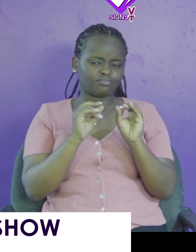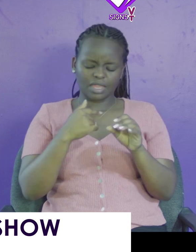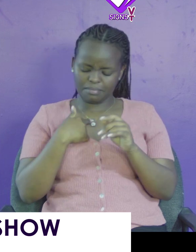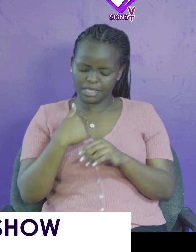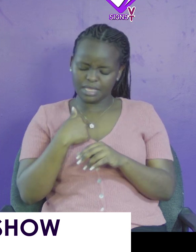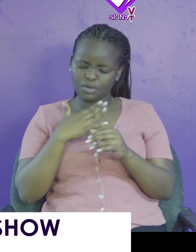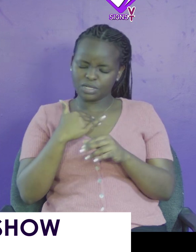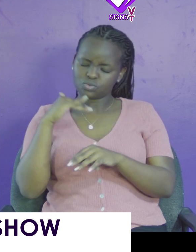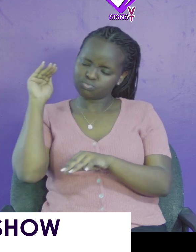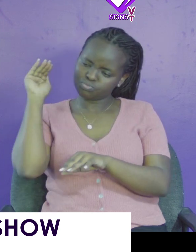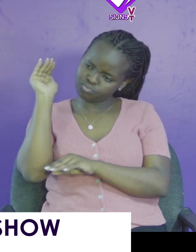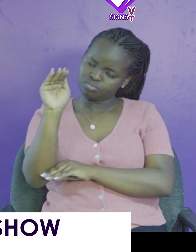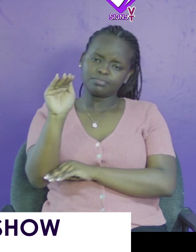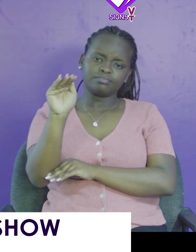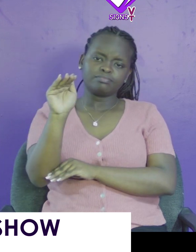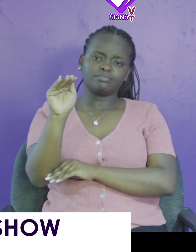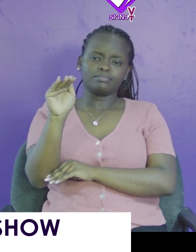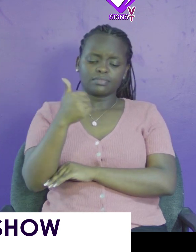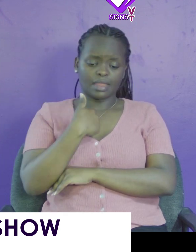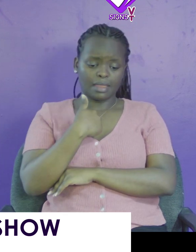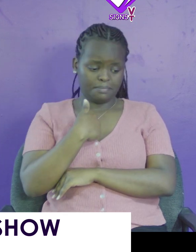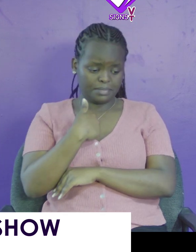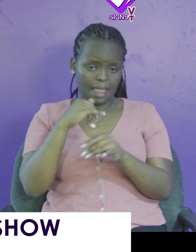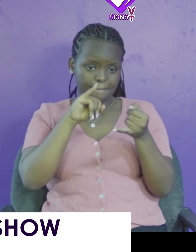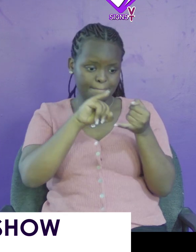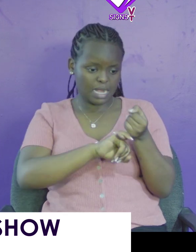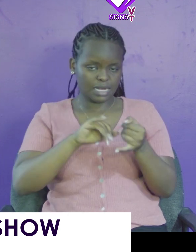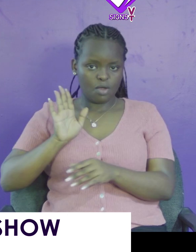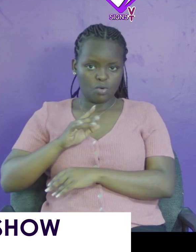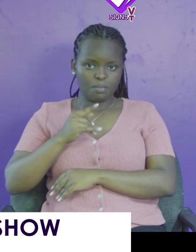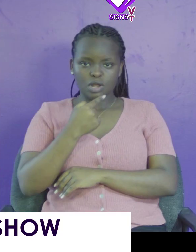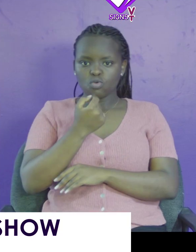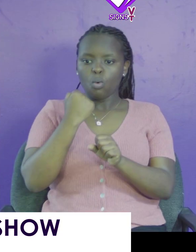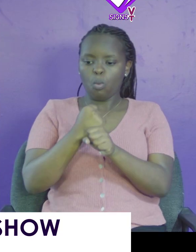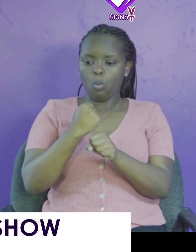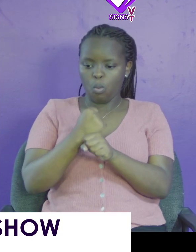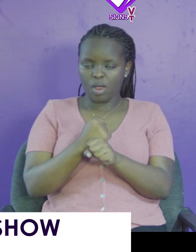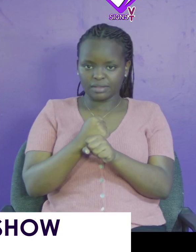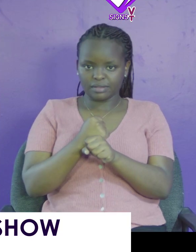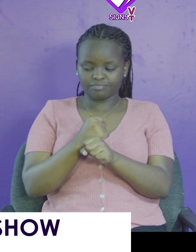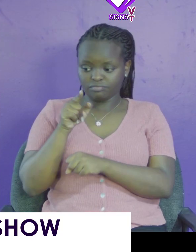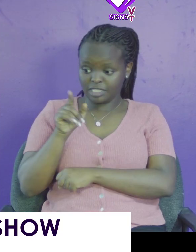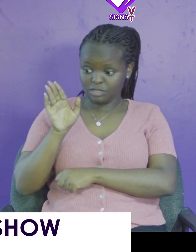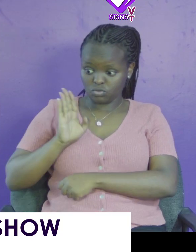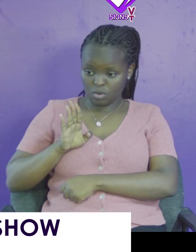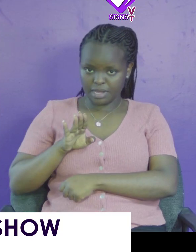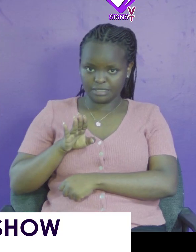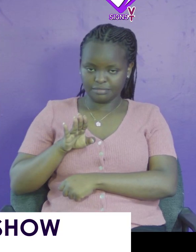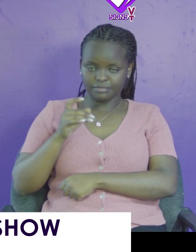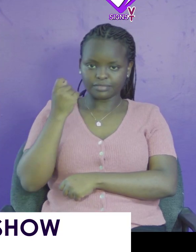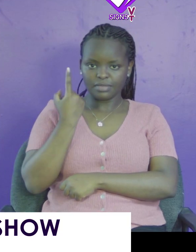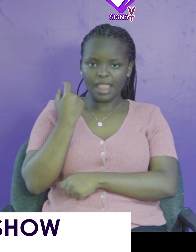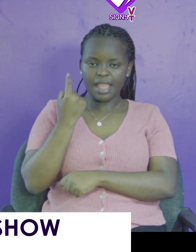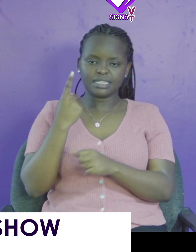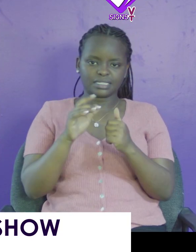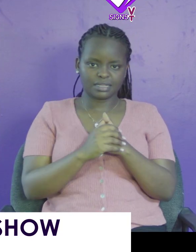question. Yeah. I'm married to a woman who is working. Yeah. This woman, she understands.